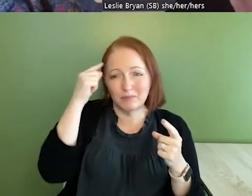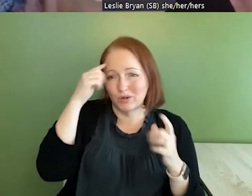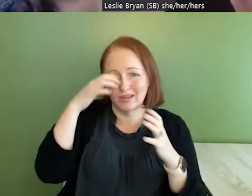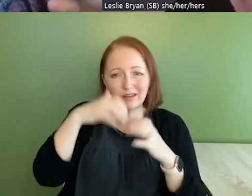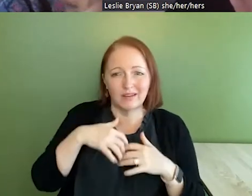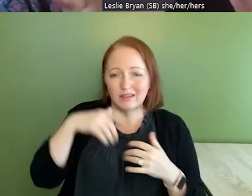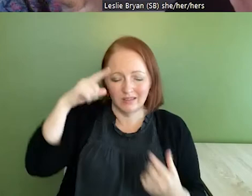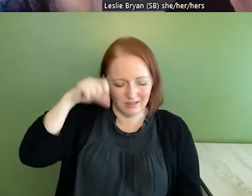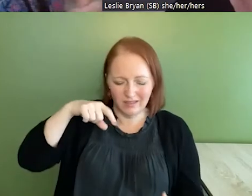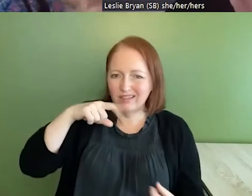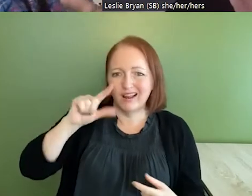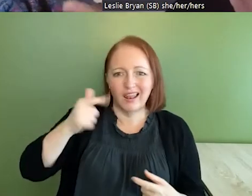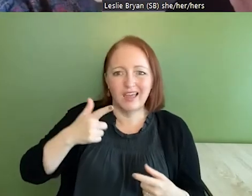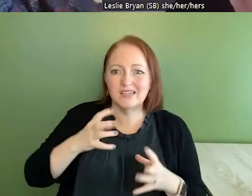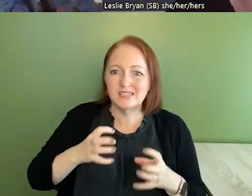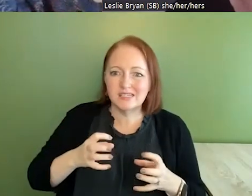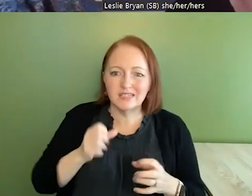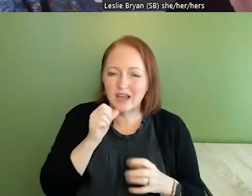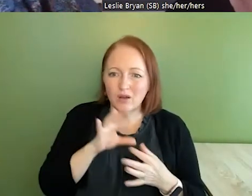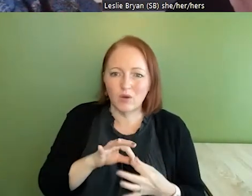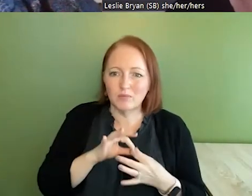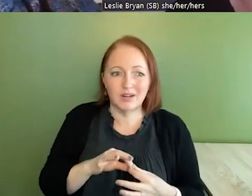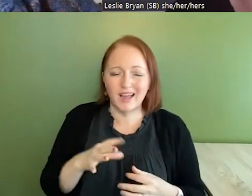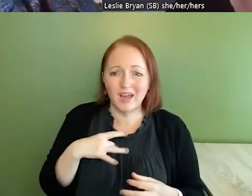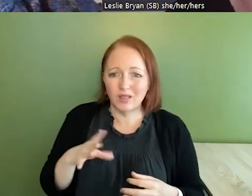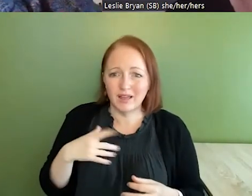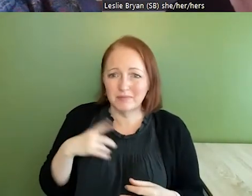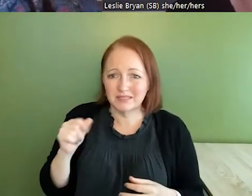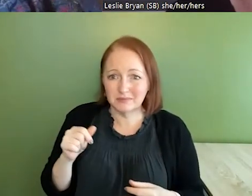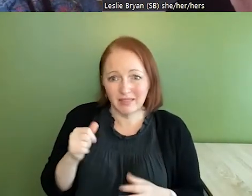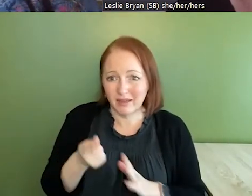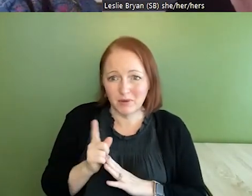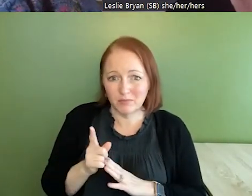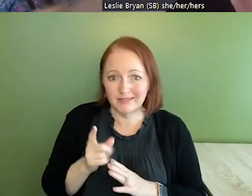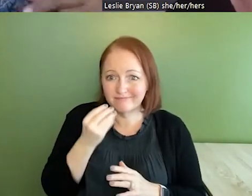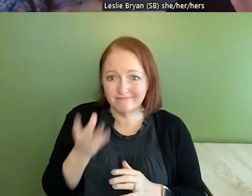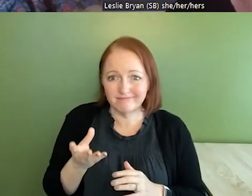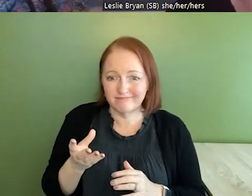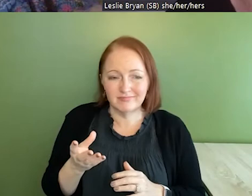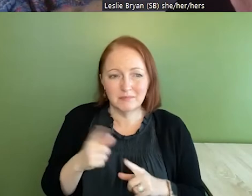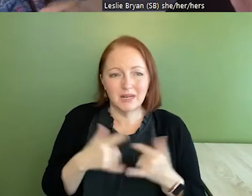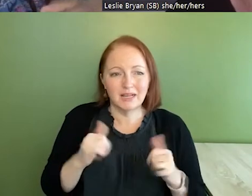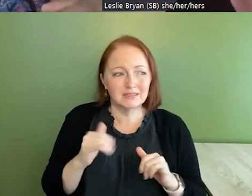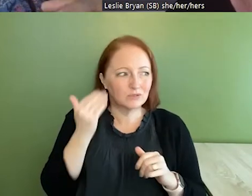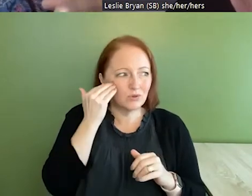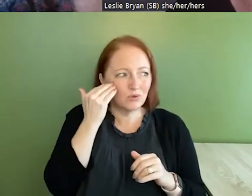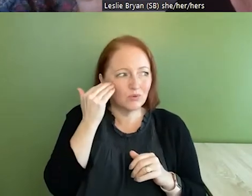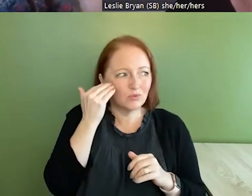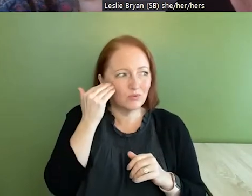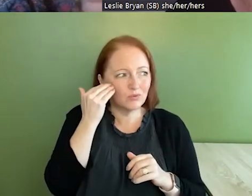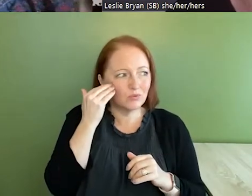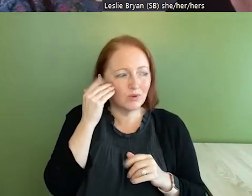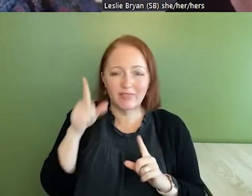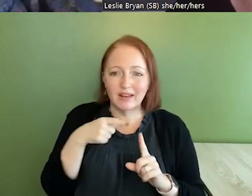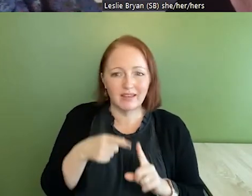to my legs and my legs won't do what I want them to do, I don't really like my disability in that moment. But I still know that at the end of the